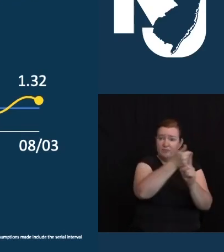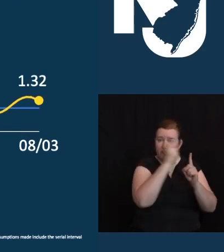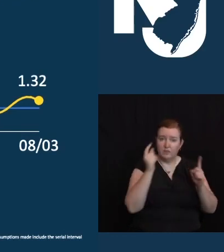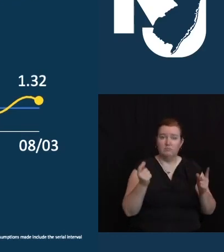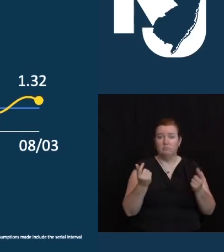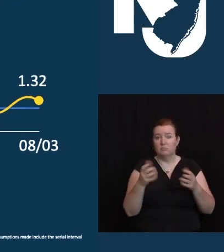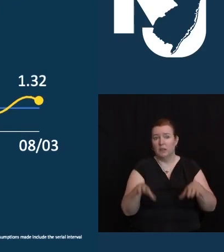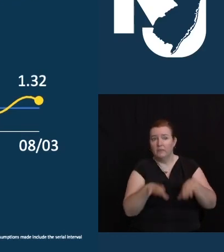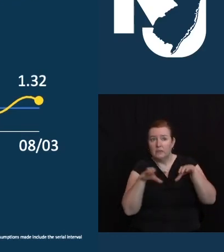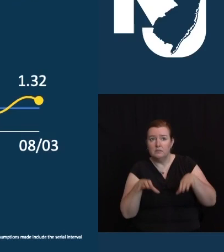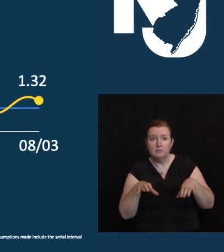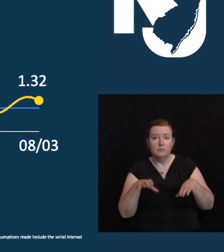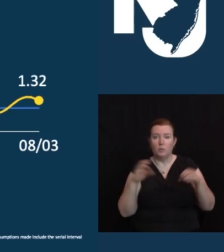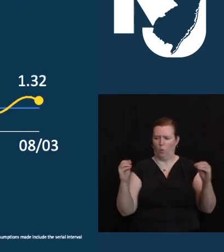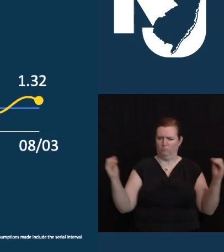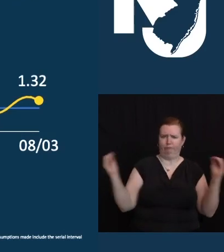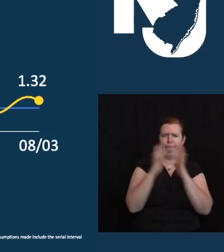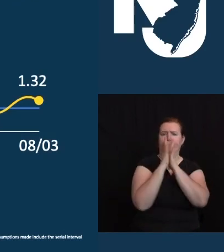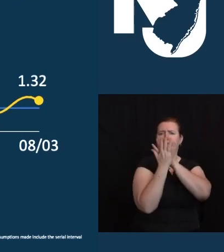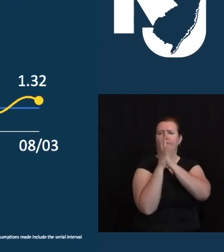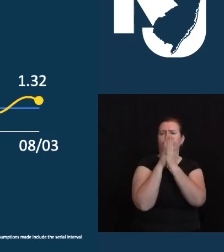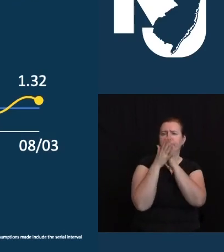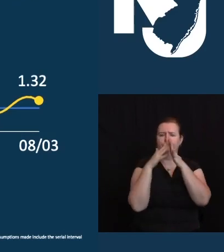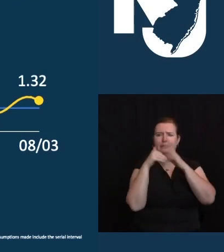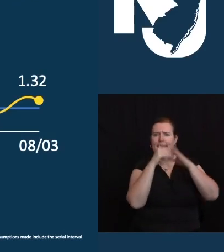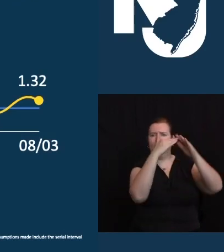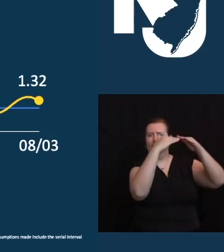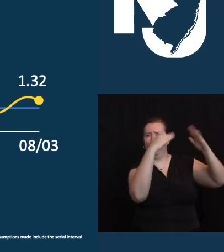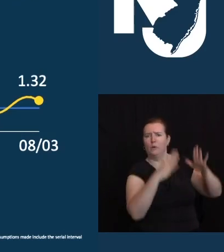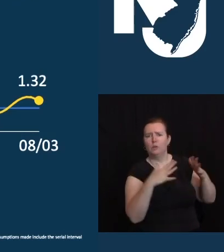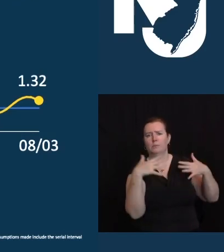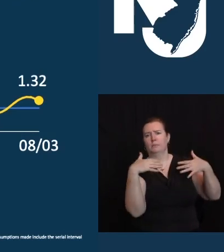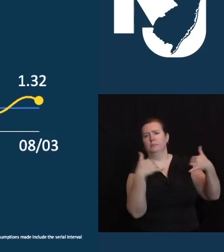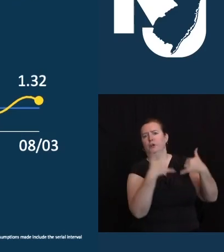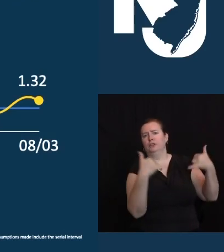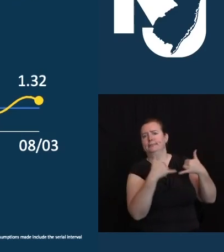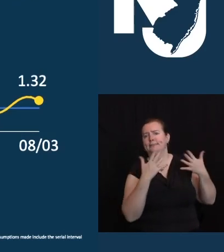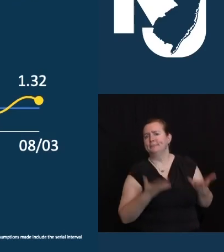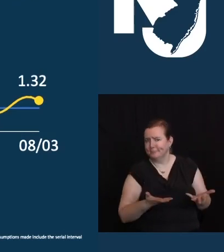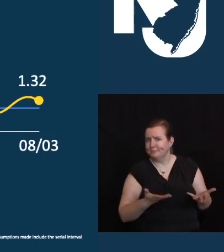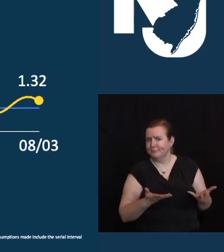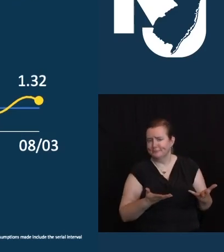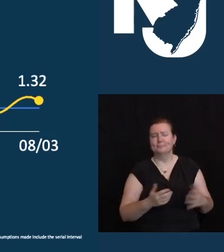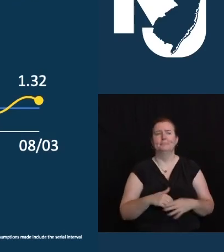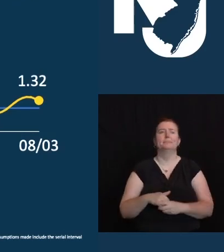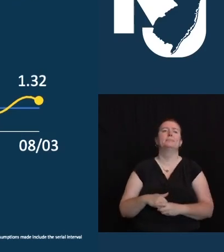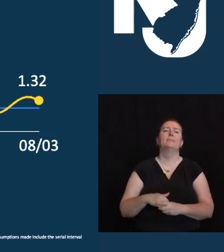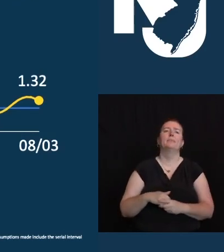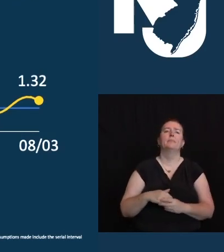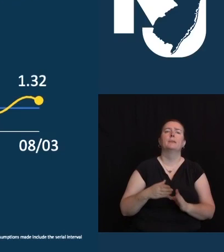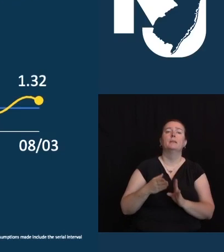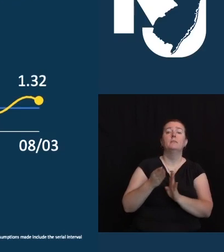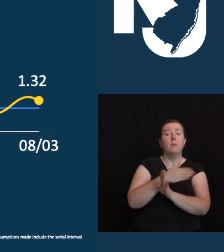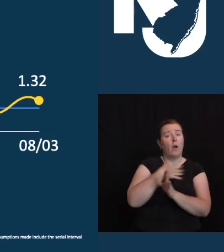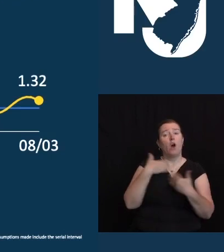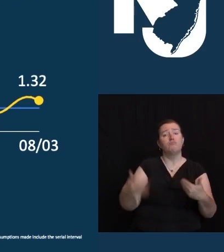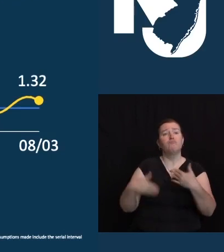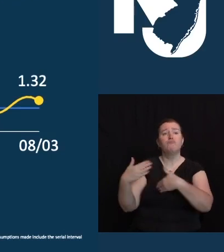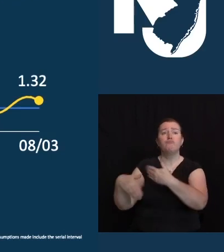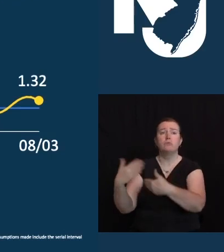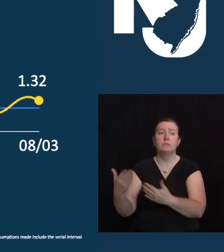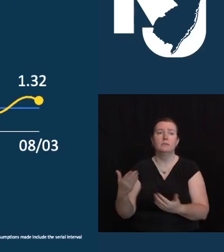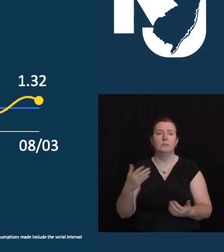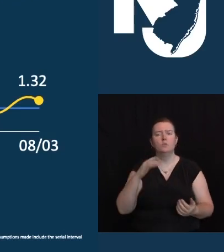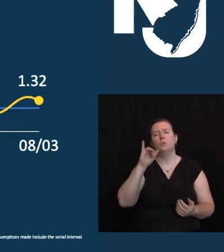no crowded indoor house parties. Before I go on, I know Judy will address this. We spend a lot of